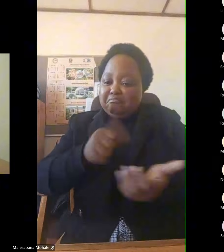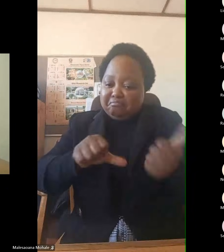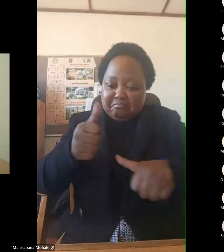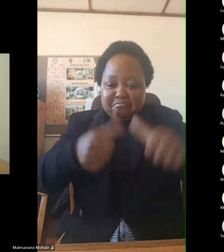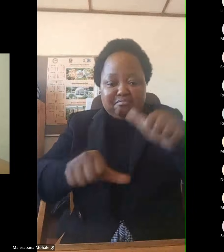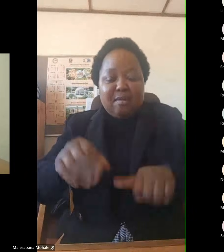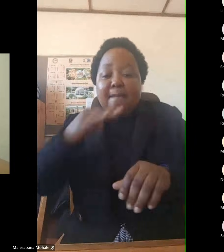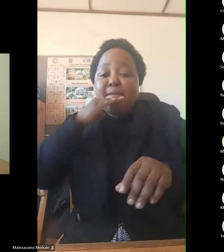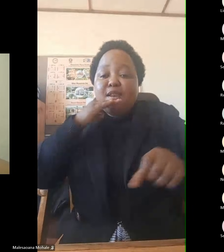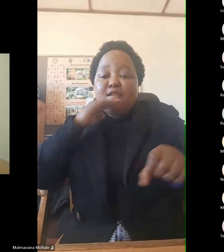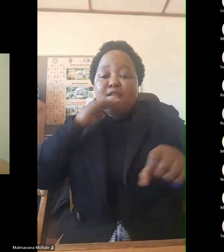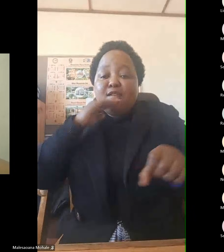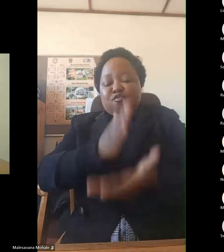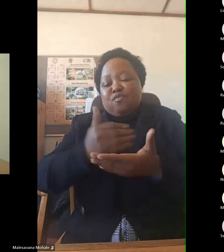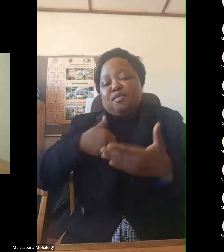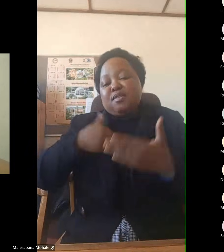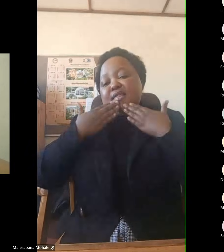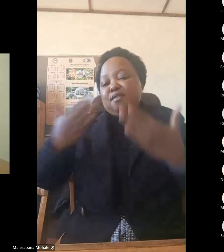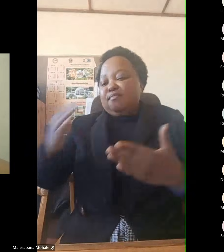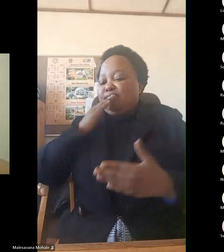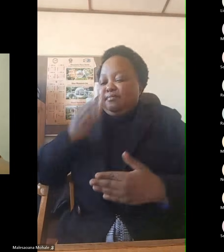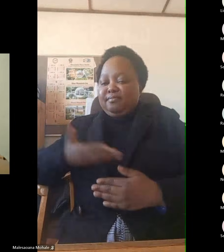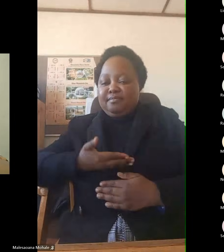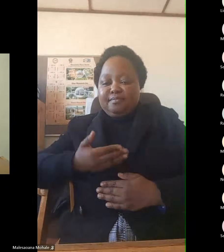Thank you very much, Ndat.